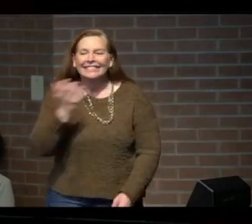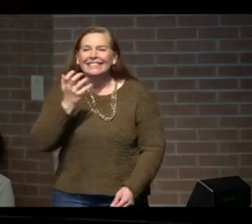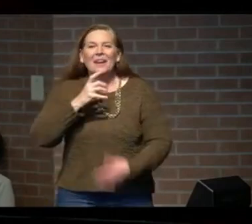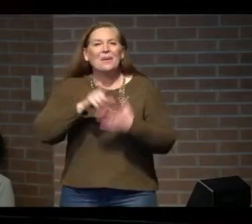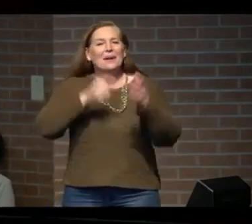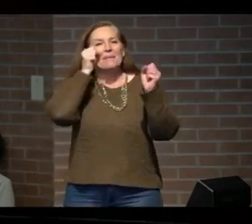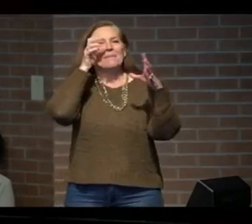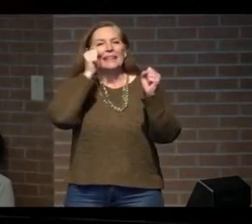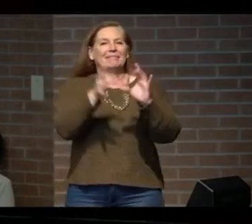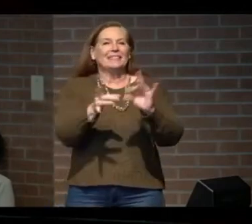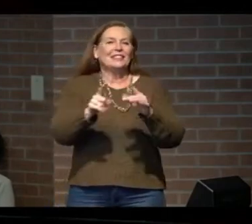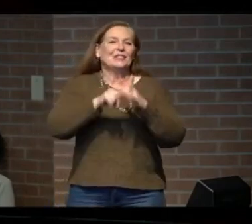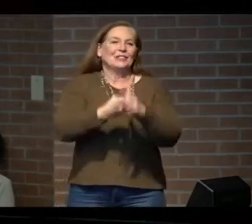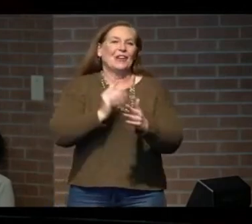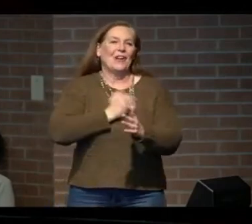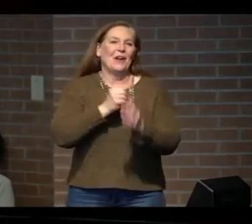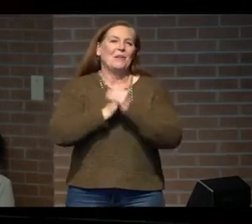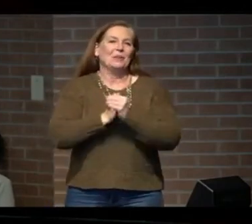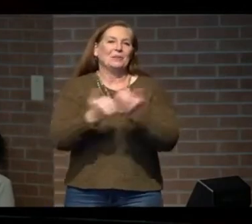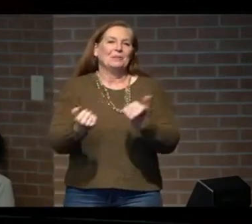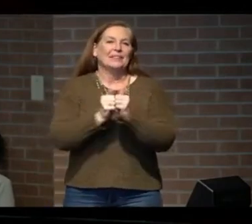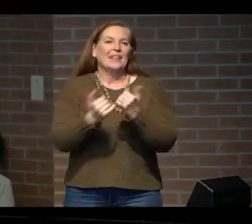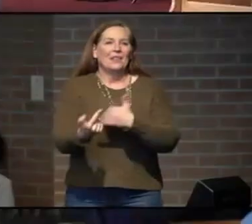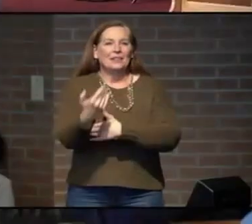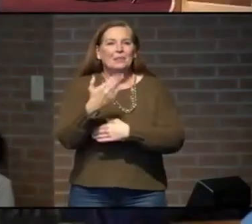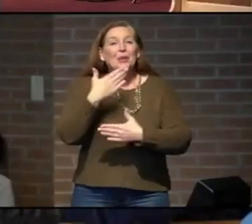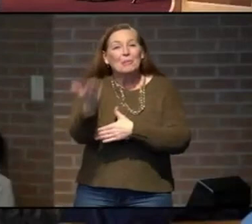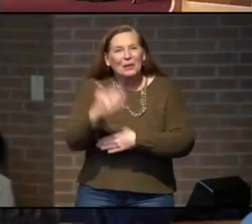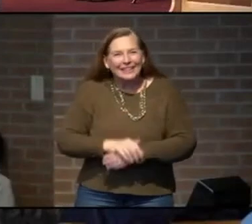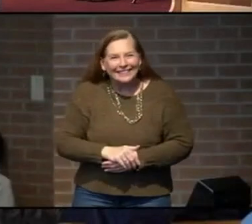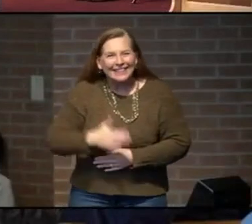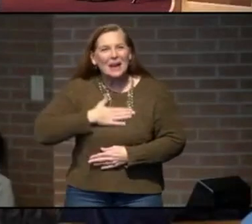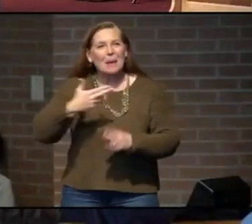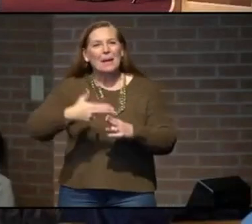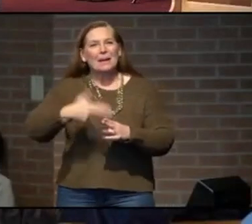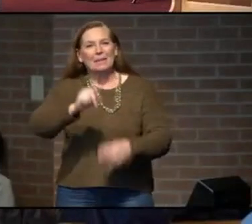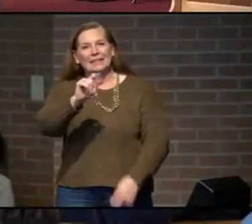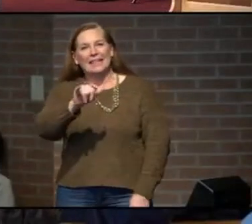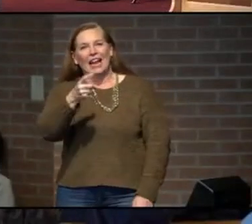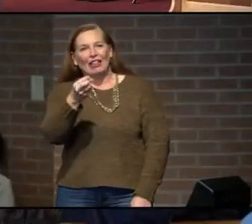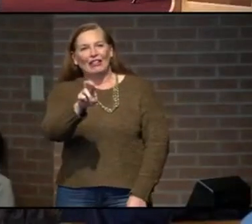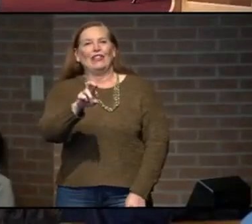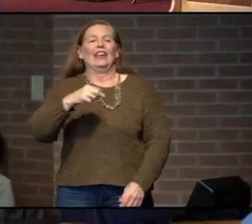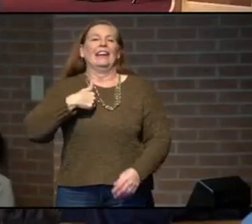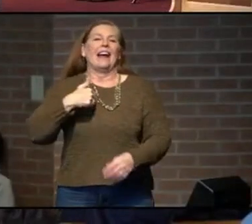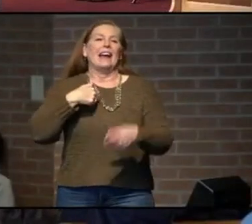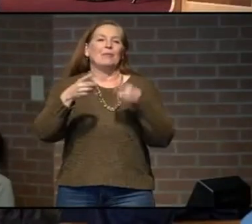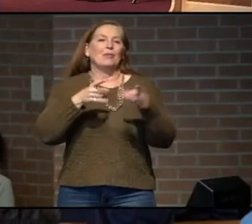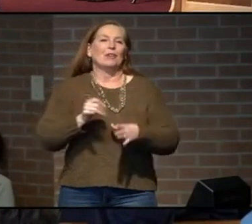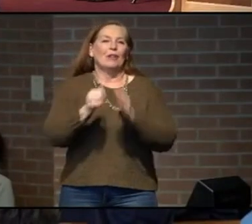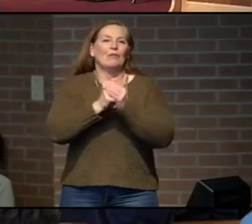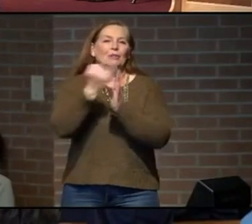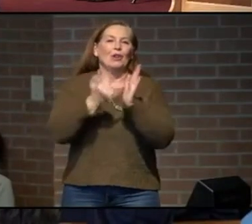what an amazing message to start our worship together this morning. Good morning. My name is Taylor. I'm the director of Worship Arts. It is such a